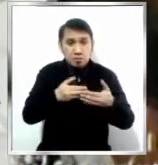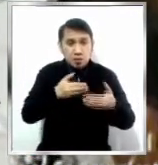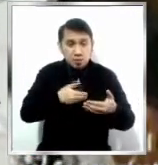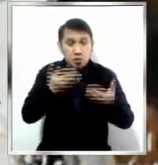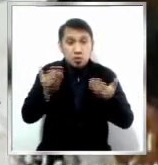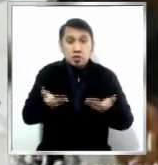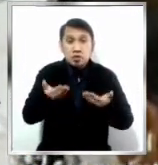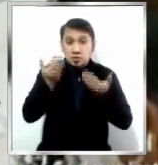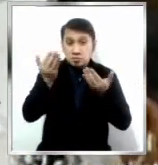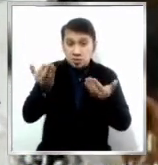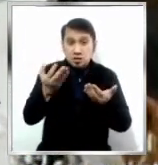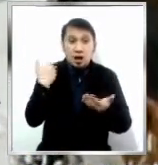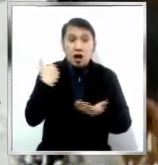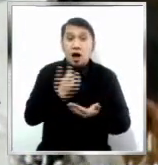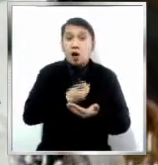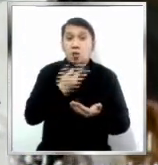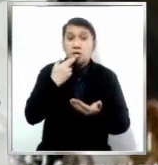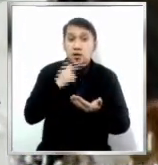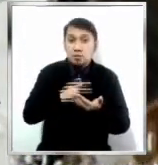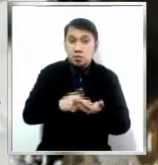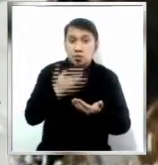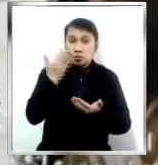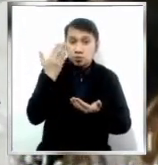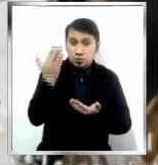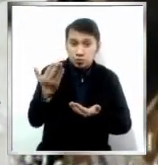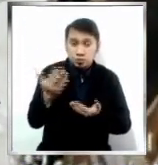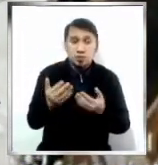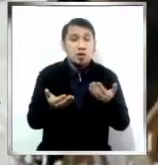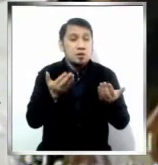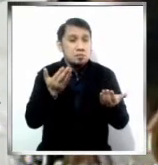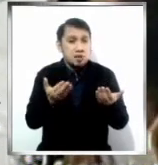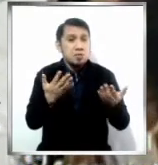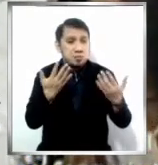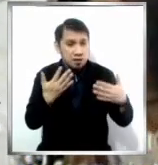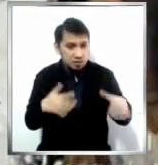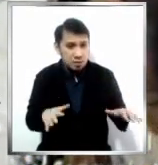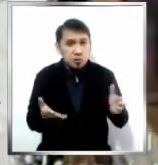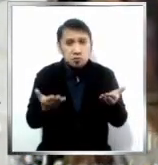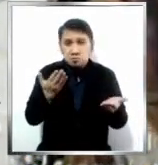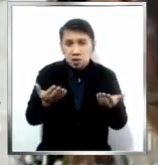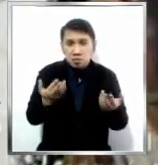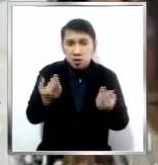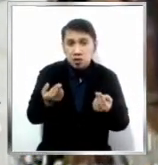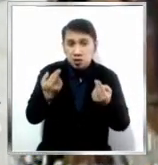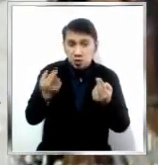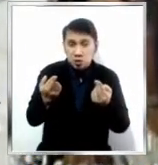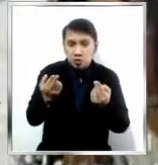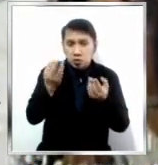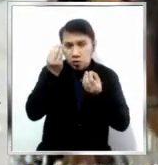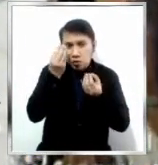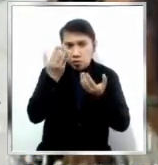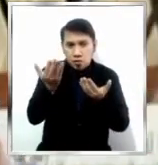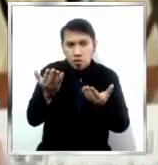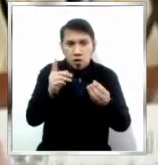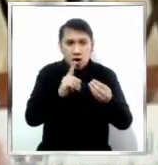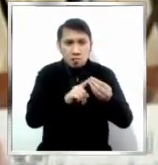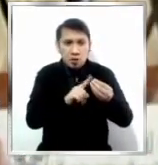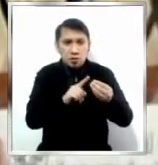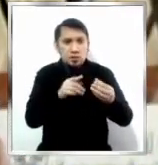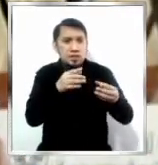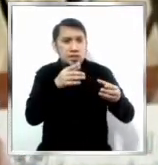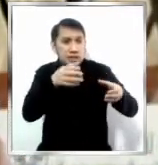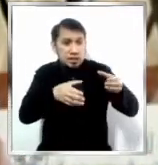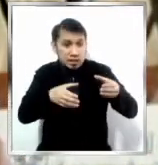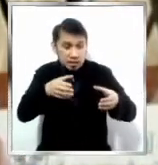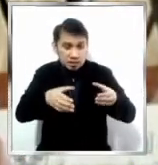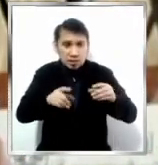or maybe even after. We'll just recommend in our report to you the filing of these cases. But the actual